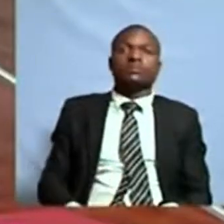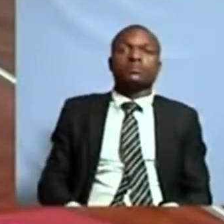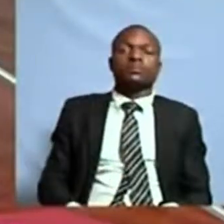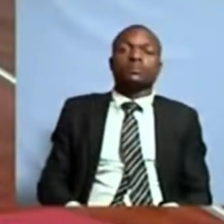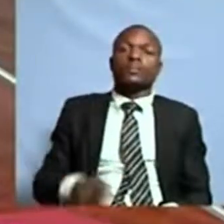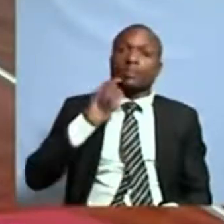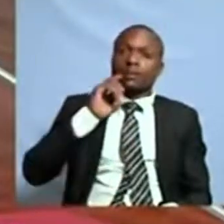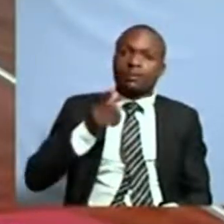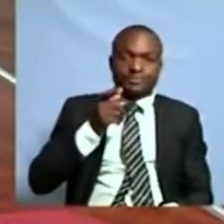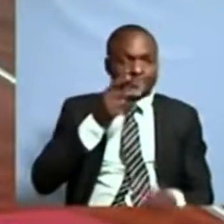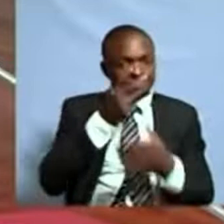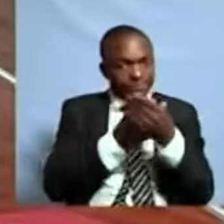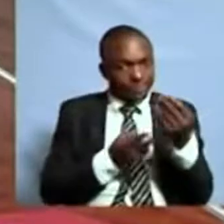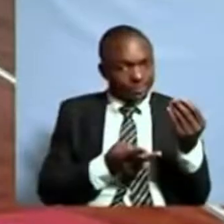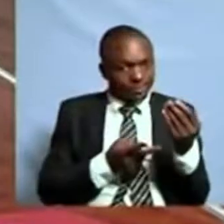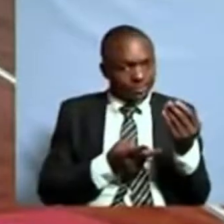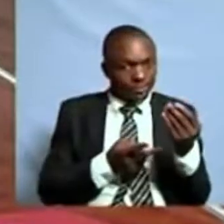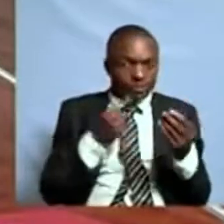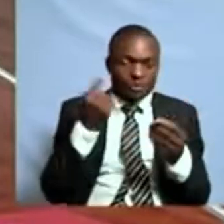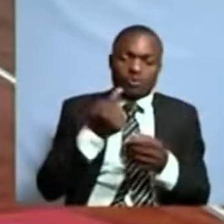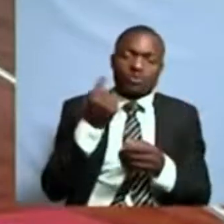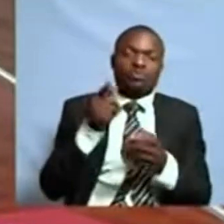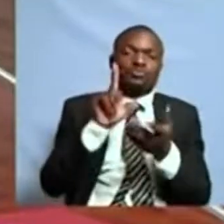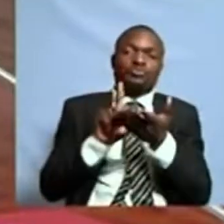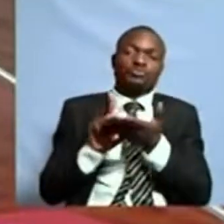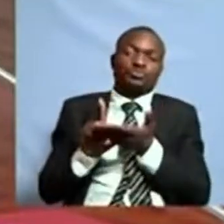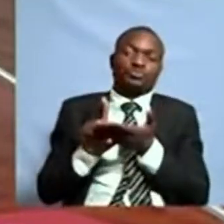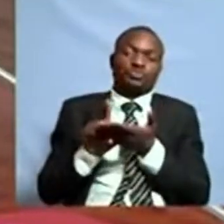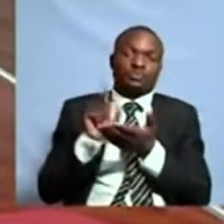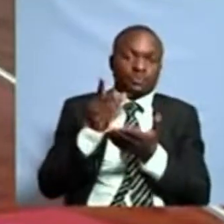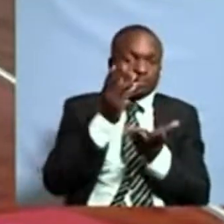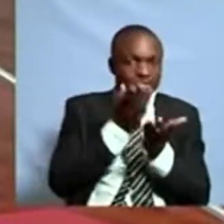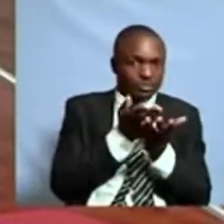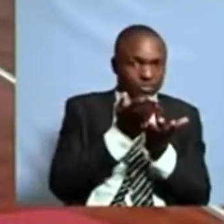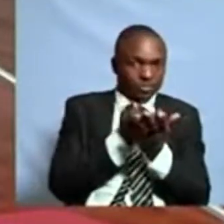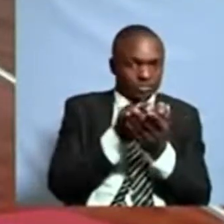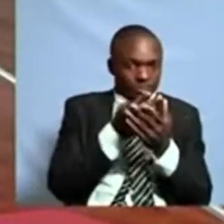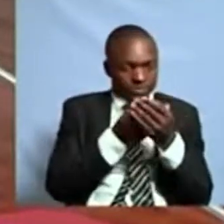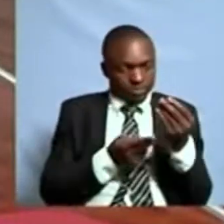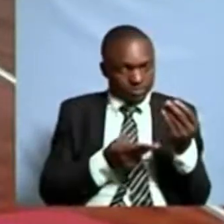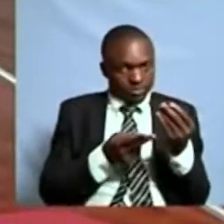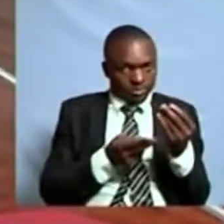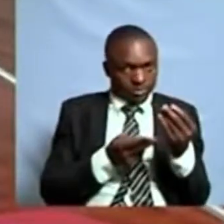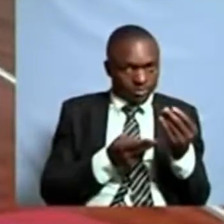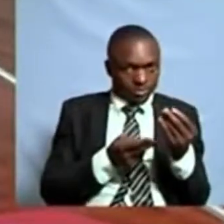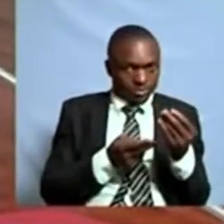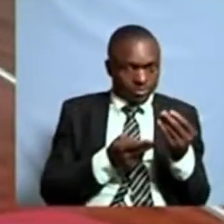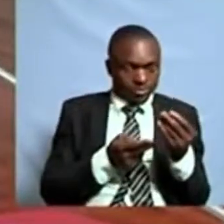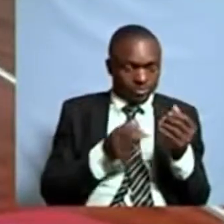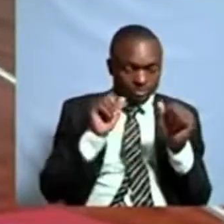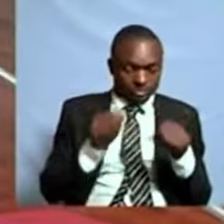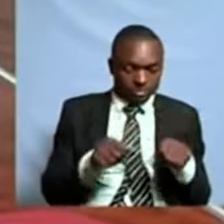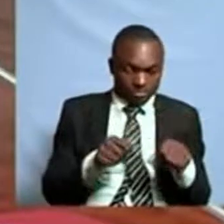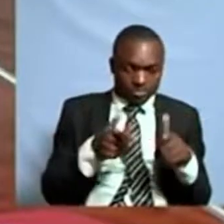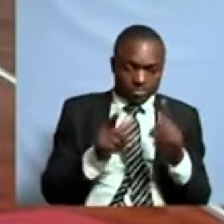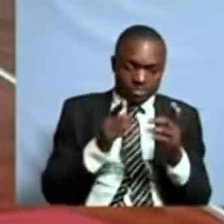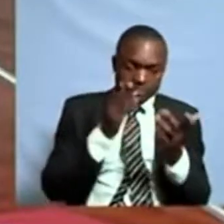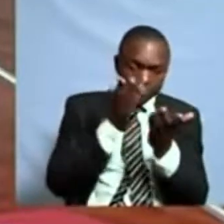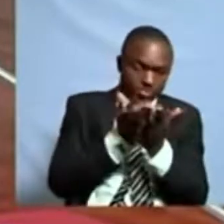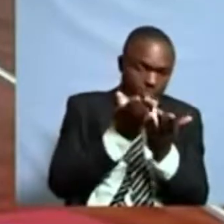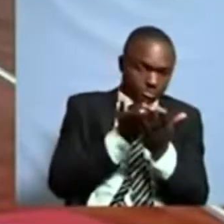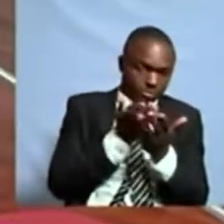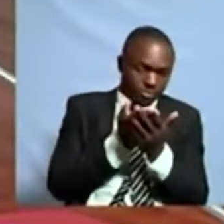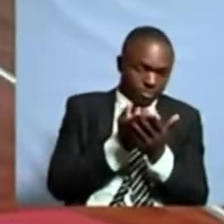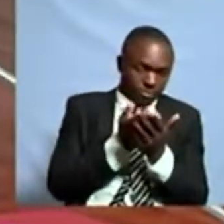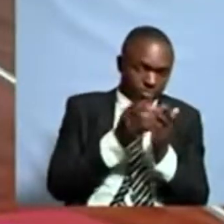Should it be both or just the loan? I think we are proposing both. That let this proposal for